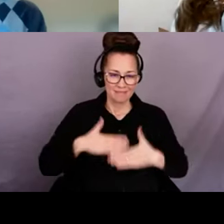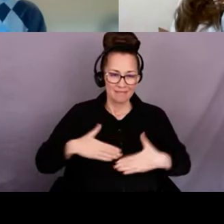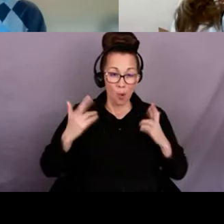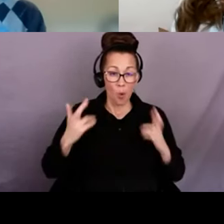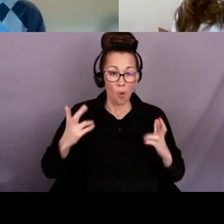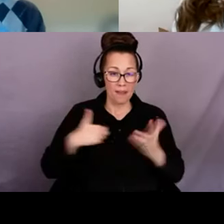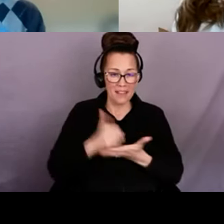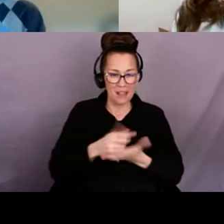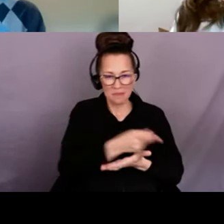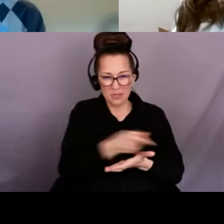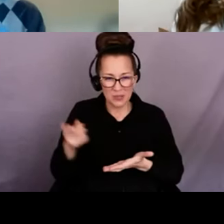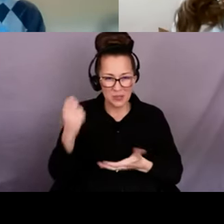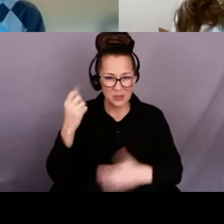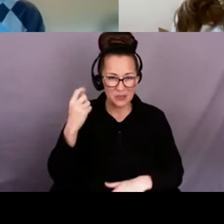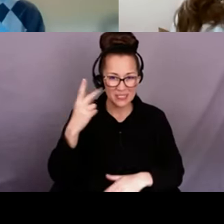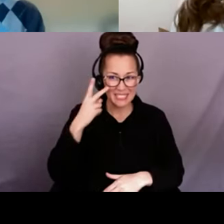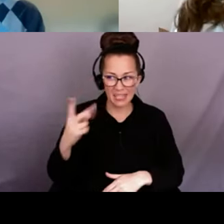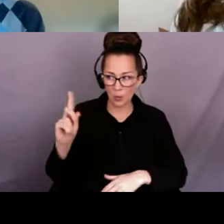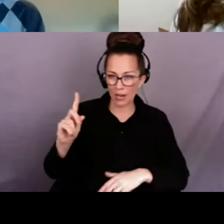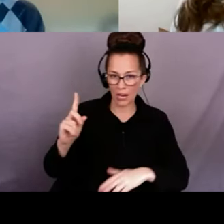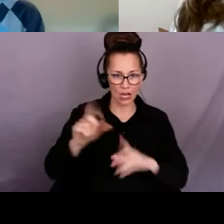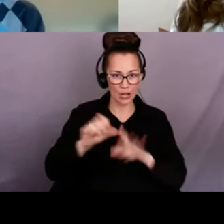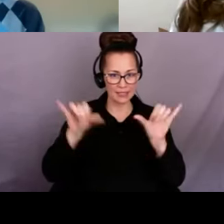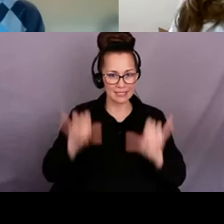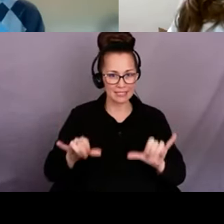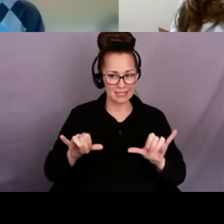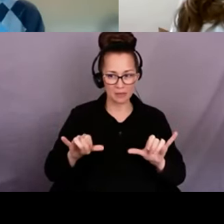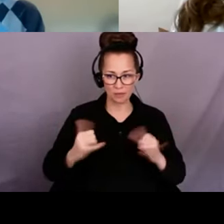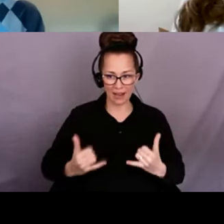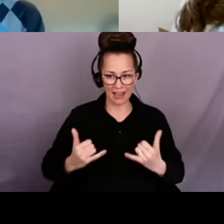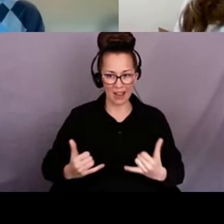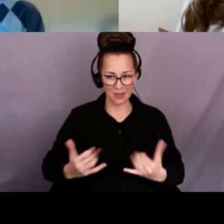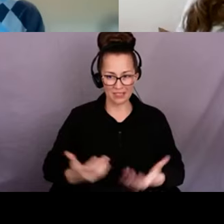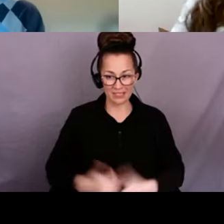enlightened some as to where we are today with the system for the class members.